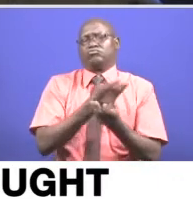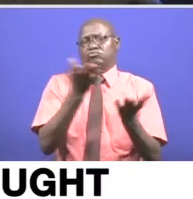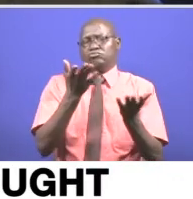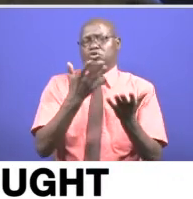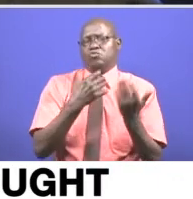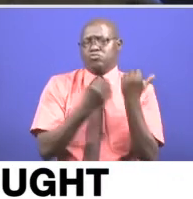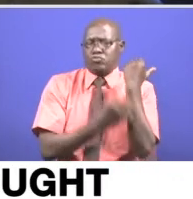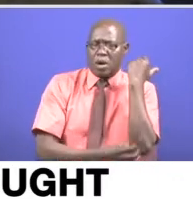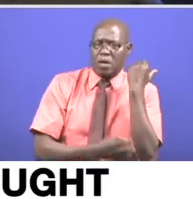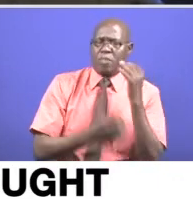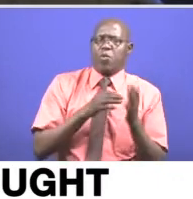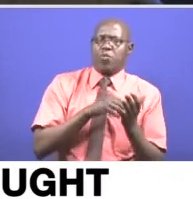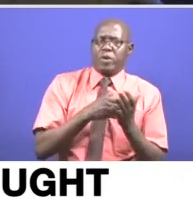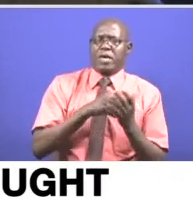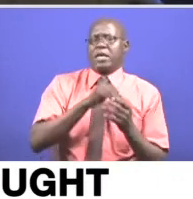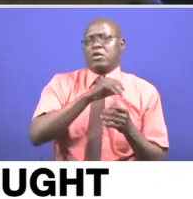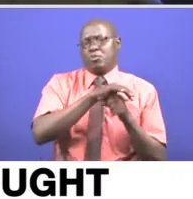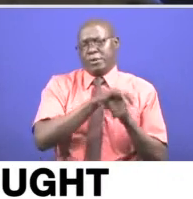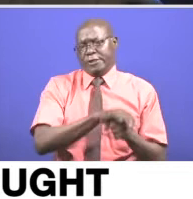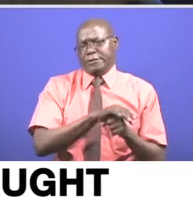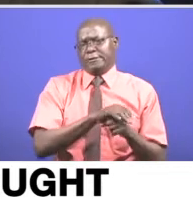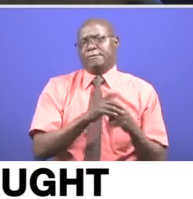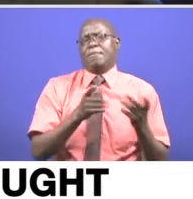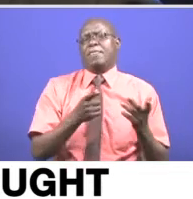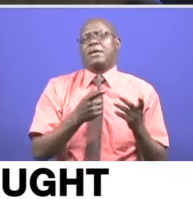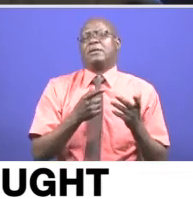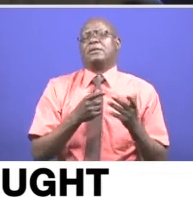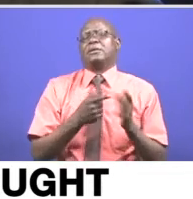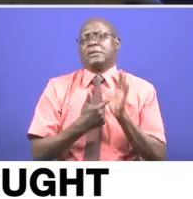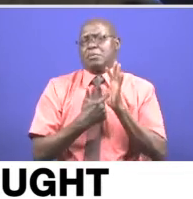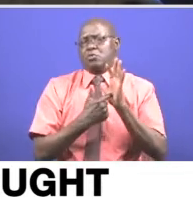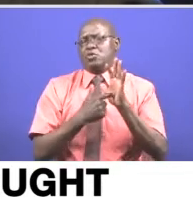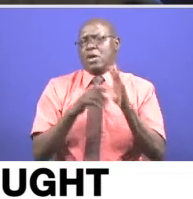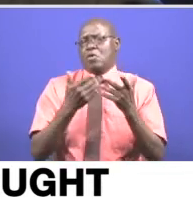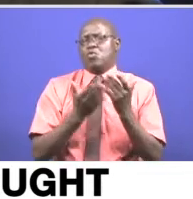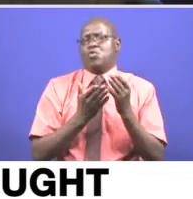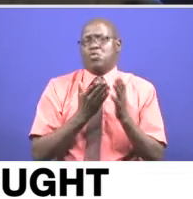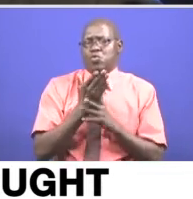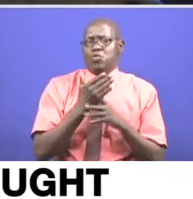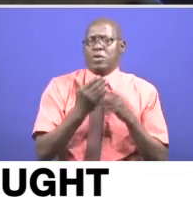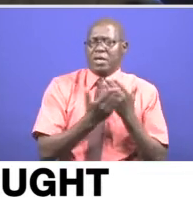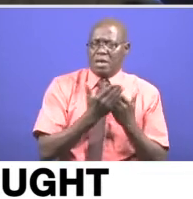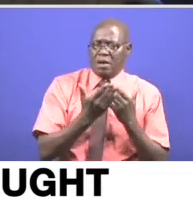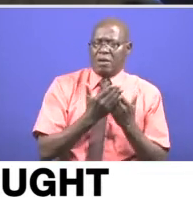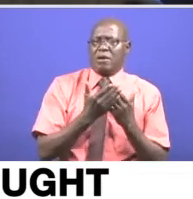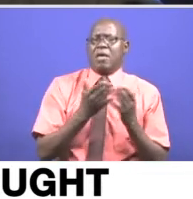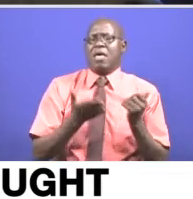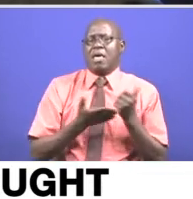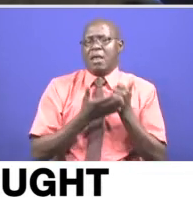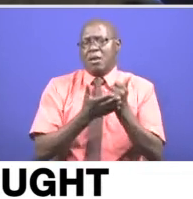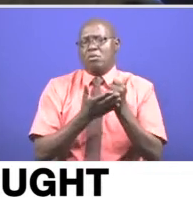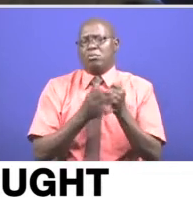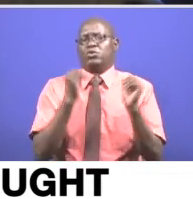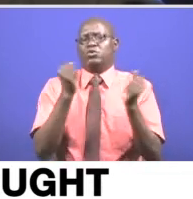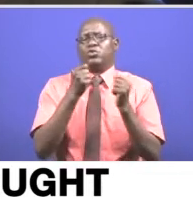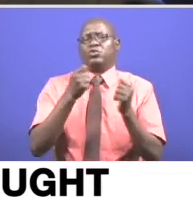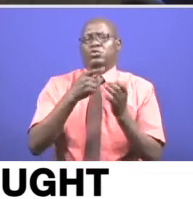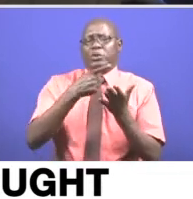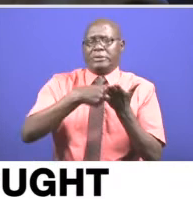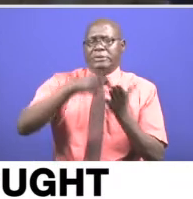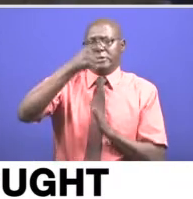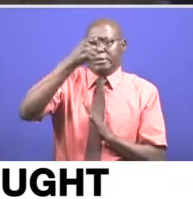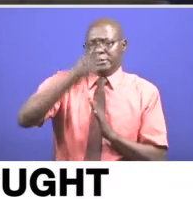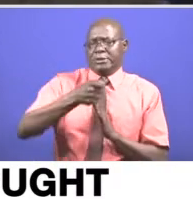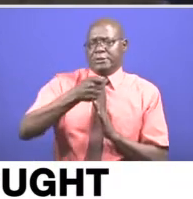oppressed, and the demonstration is through care, help, and social justice. Mm-hmm.